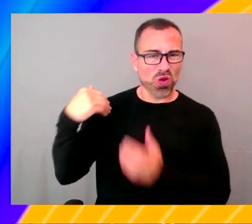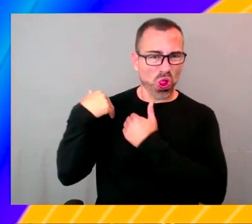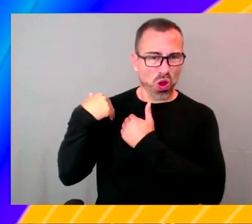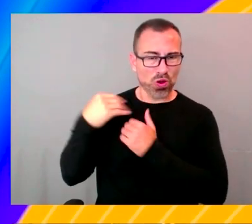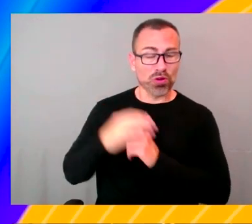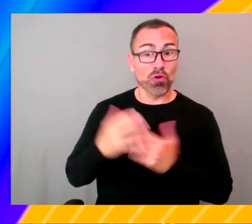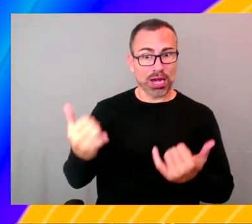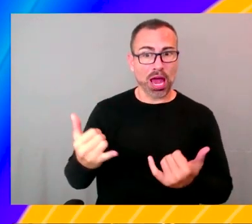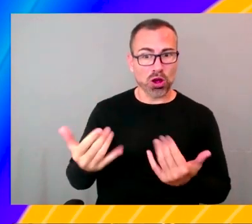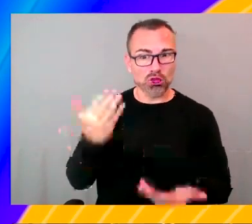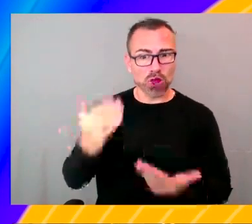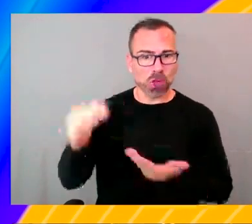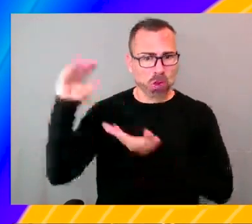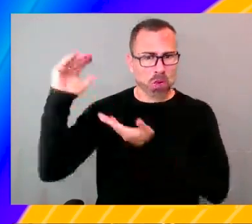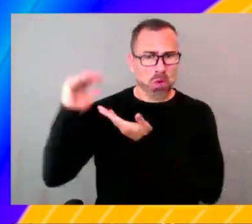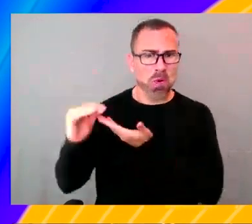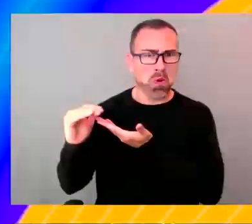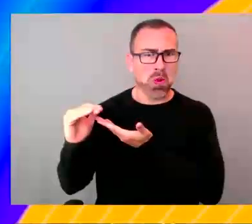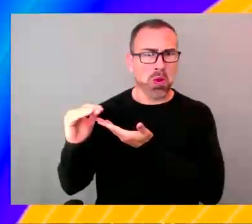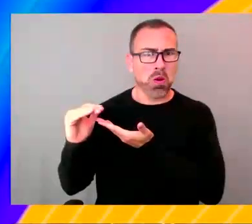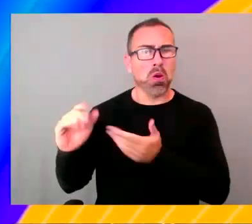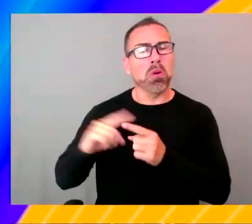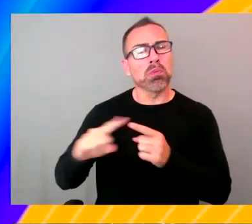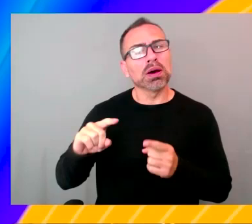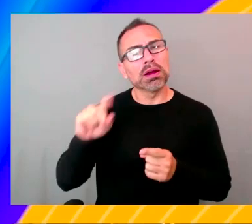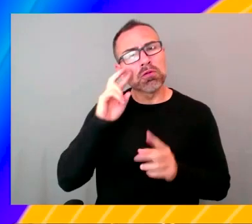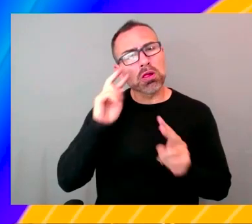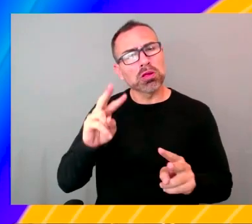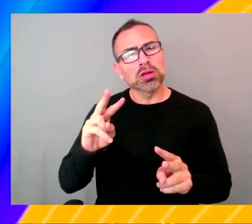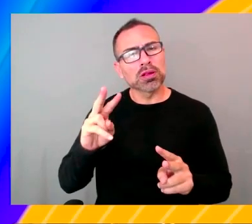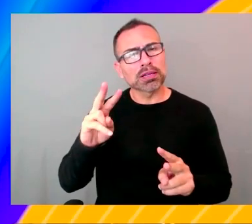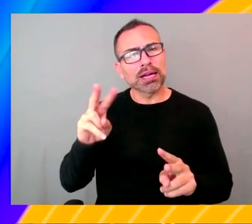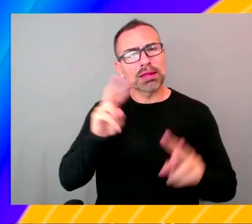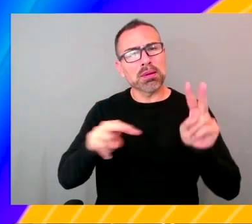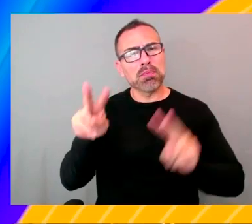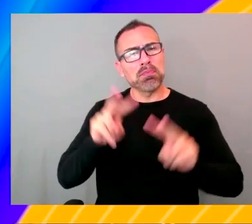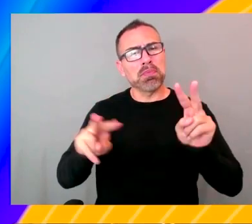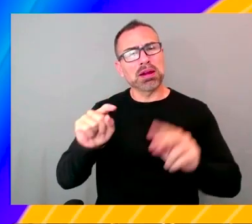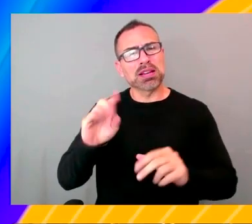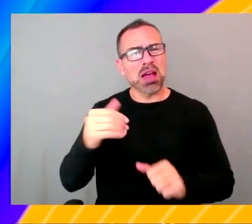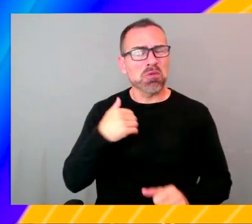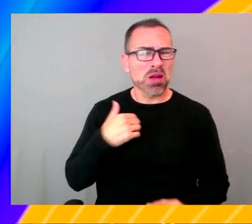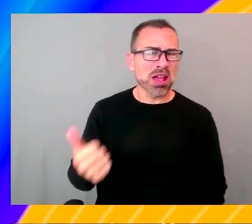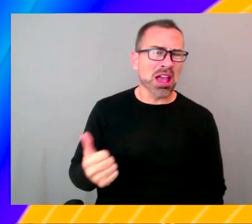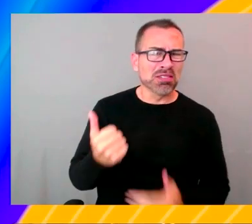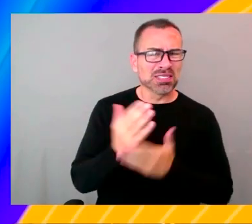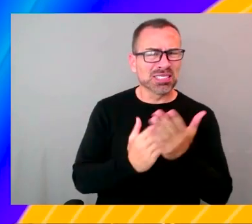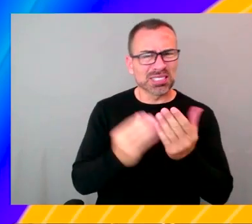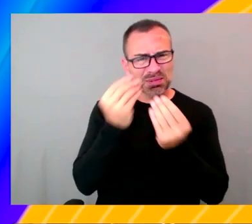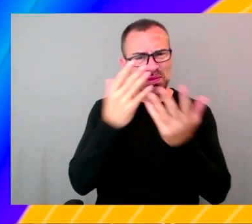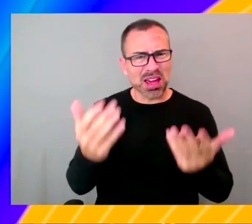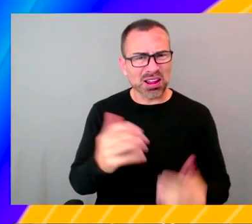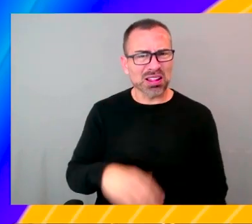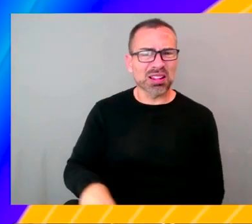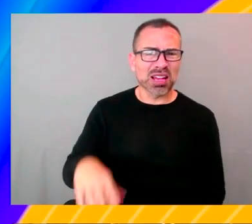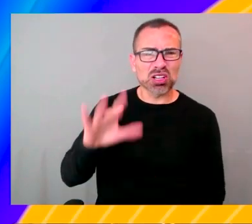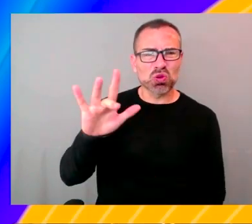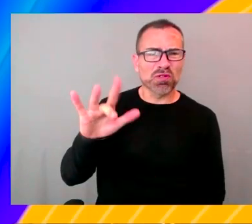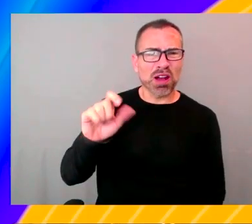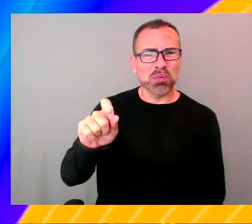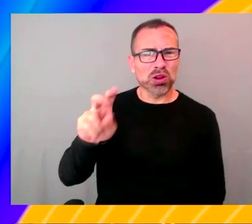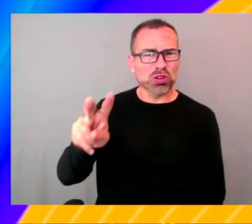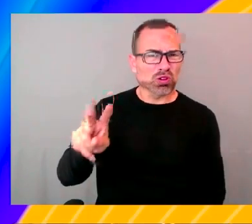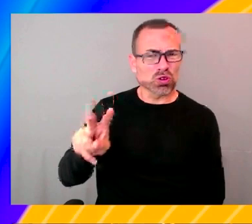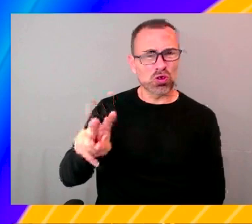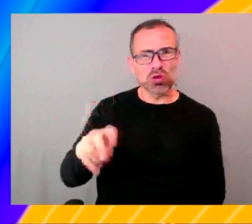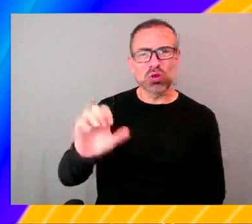monitoring tab, we can see we're starting to get some data, 25% CPU utilization, but that's going to start trickling up as our wonderful viewers